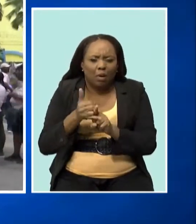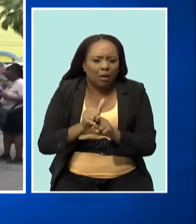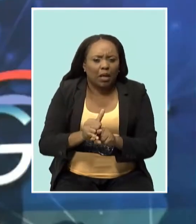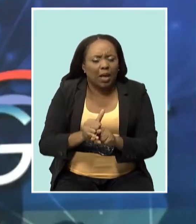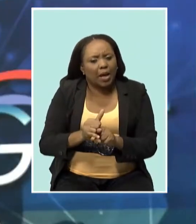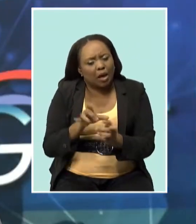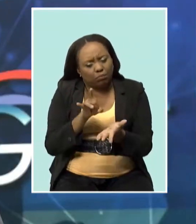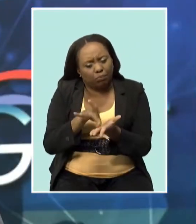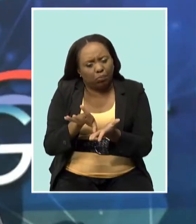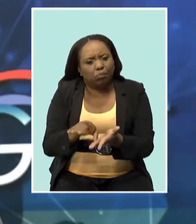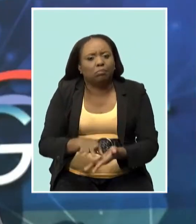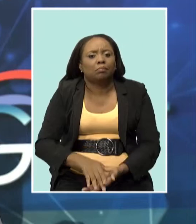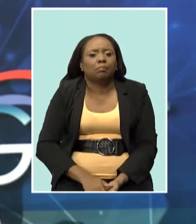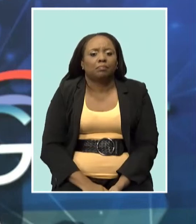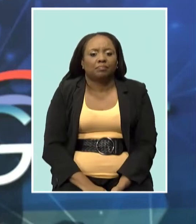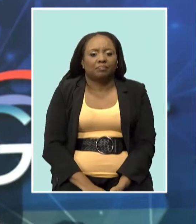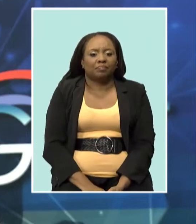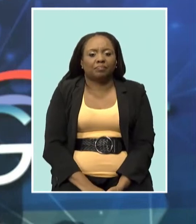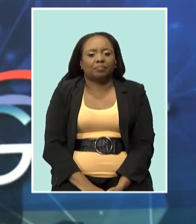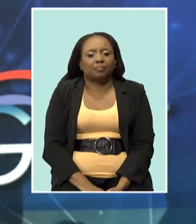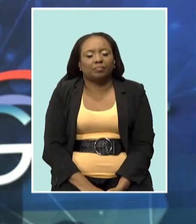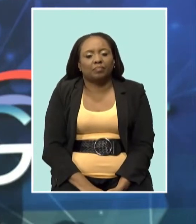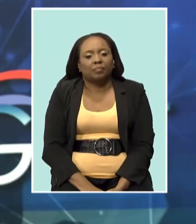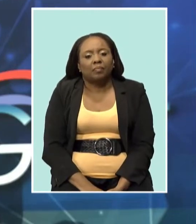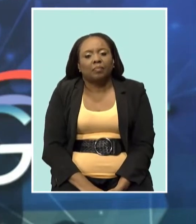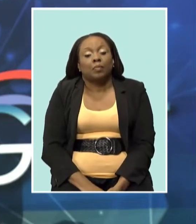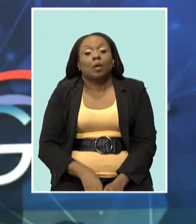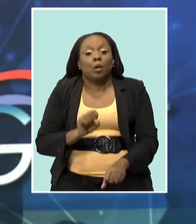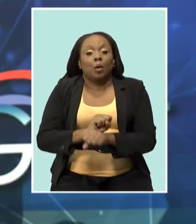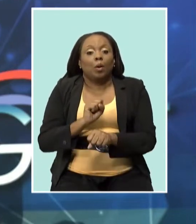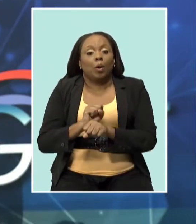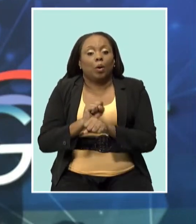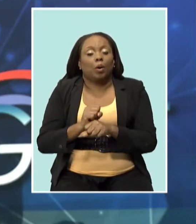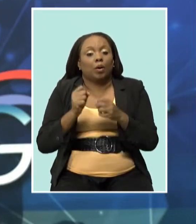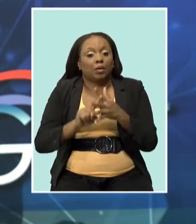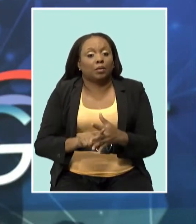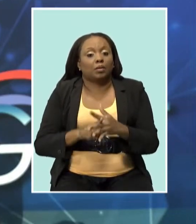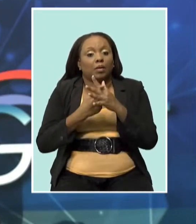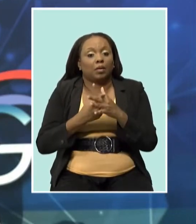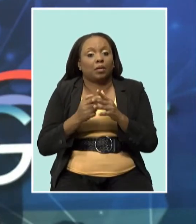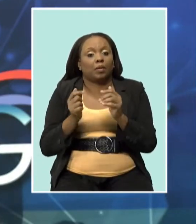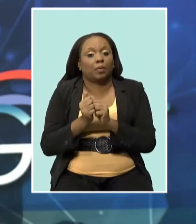major anti-bullying campaign, that story and much more right here on Newsnight.